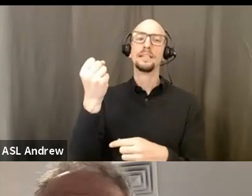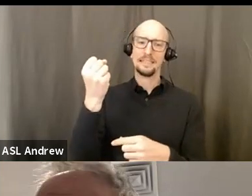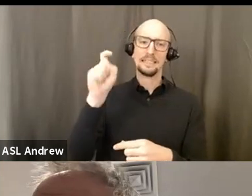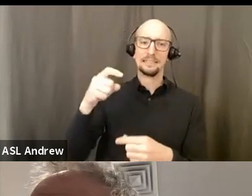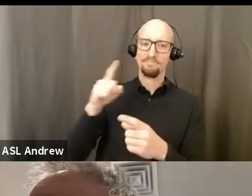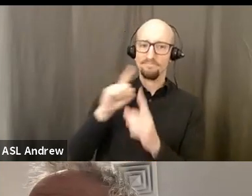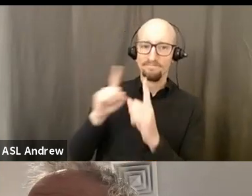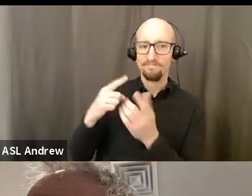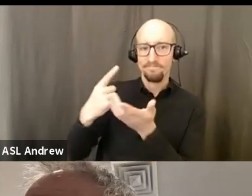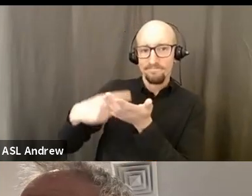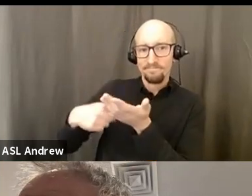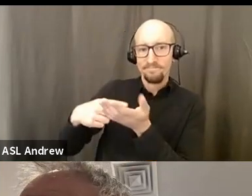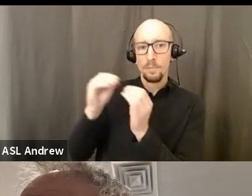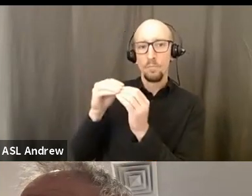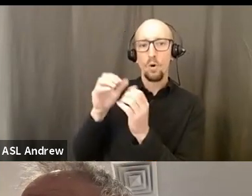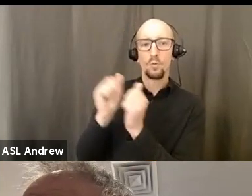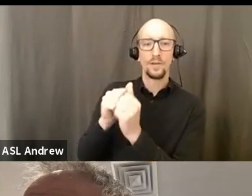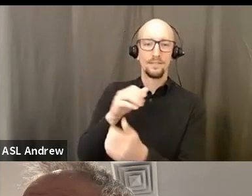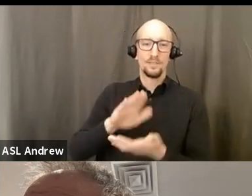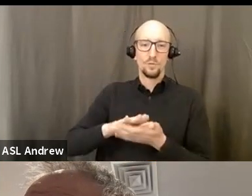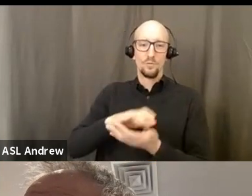communication from the school committee.